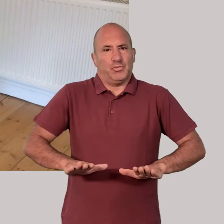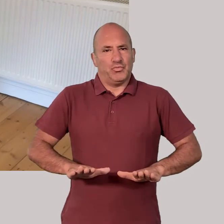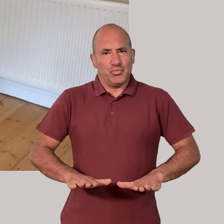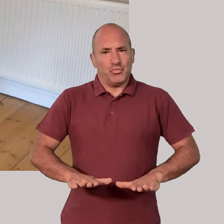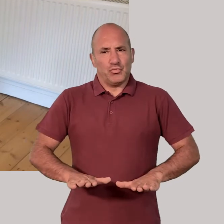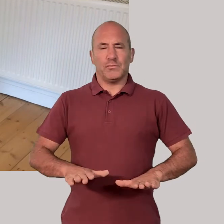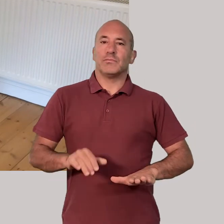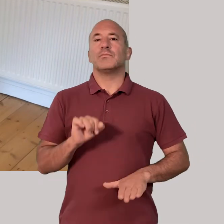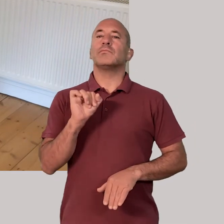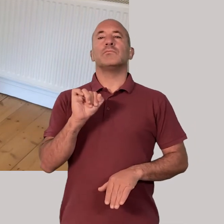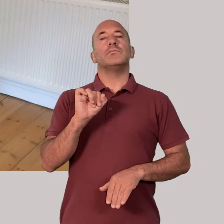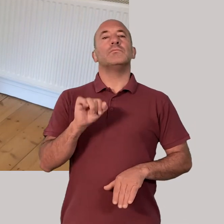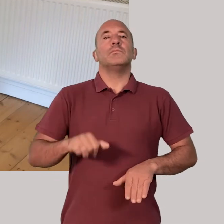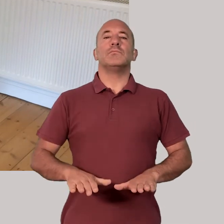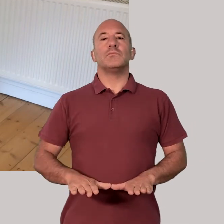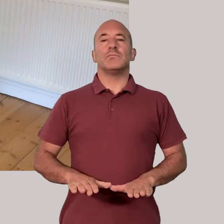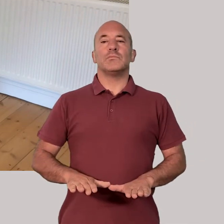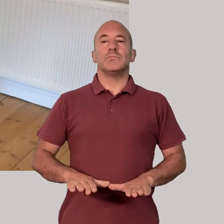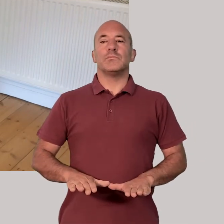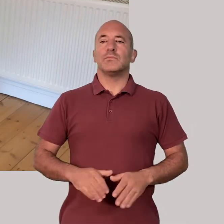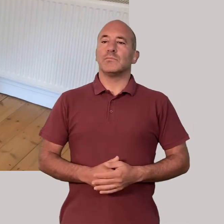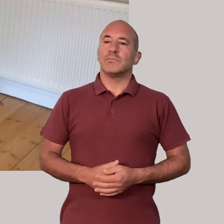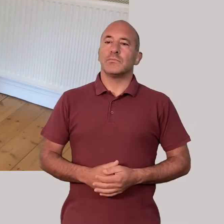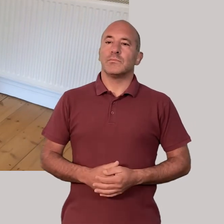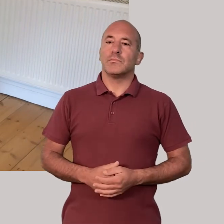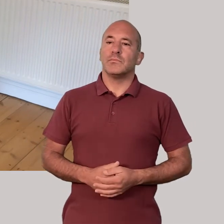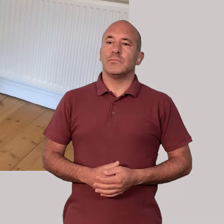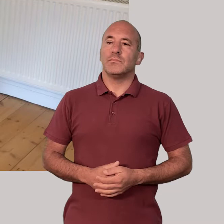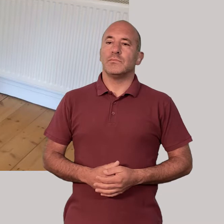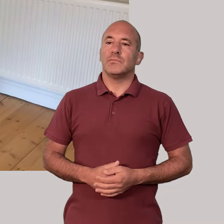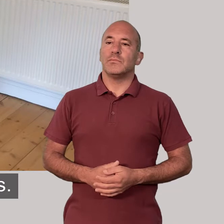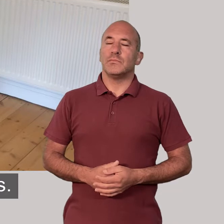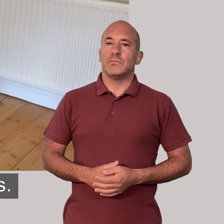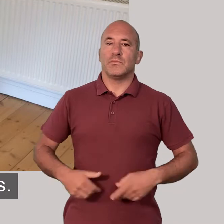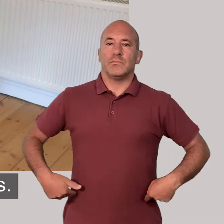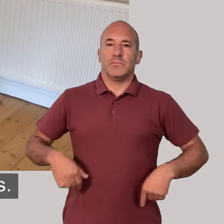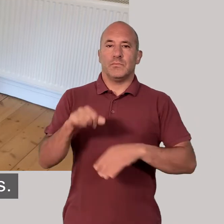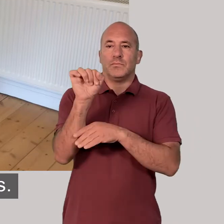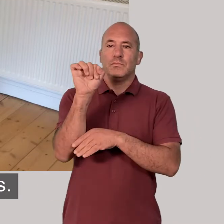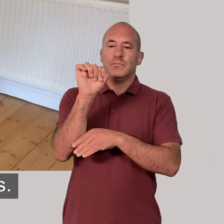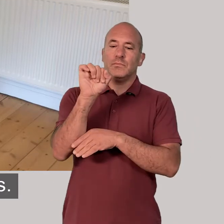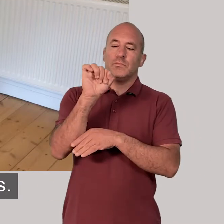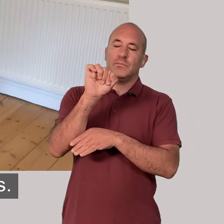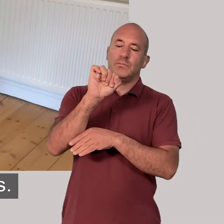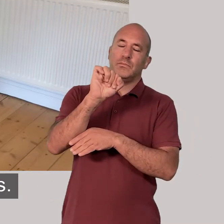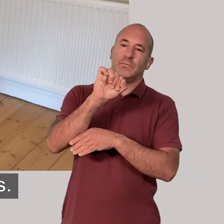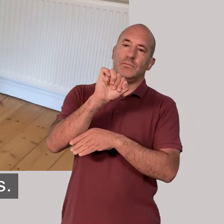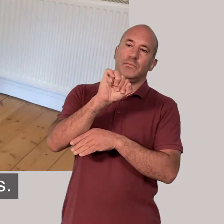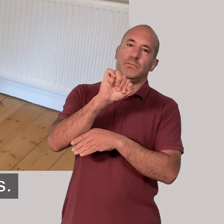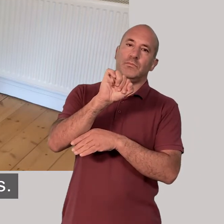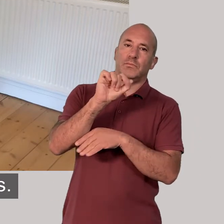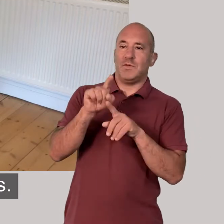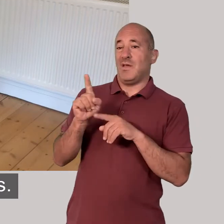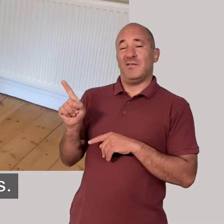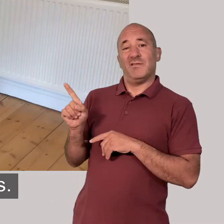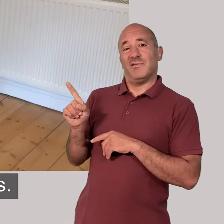bit of pressure through the feet so that you can sit nice and tall. And then let your waist